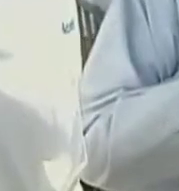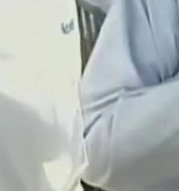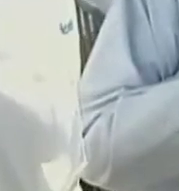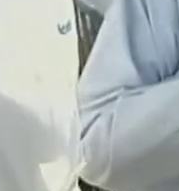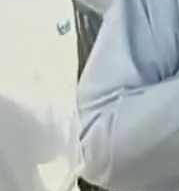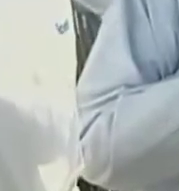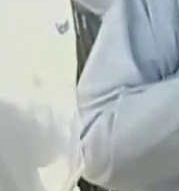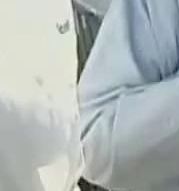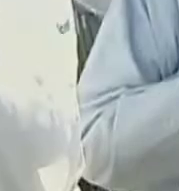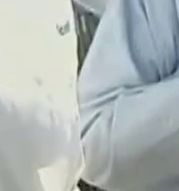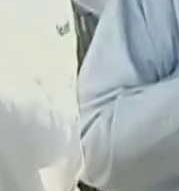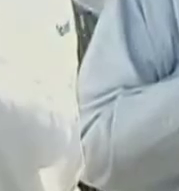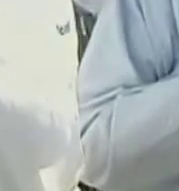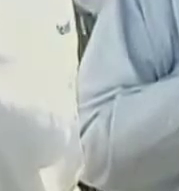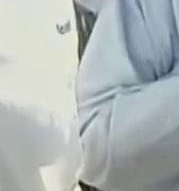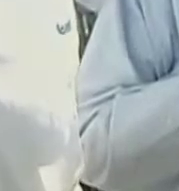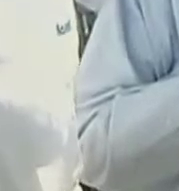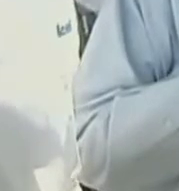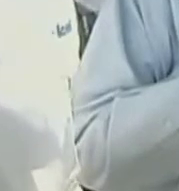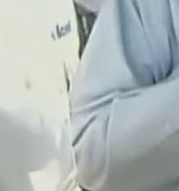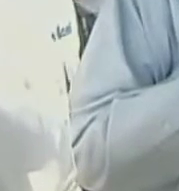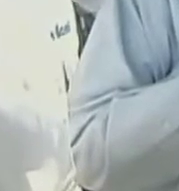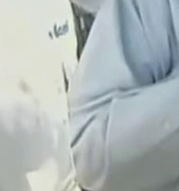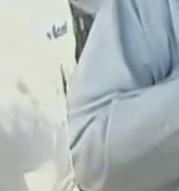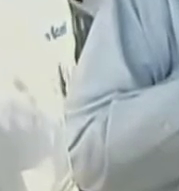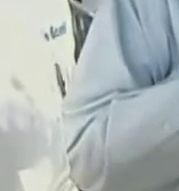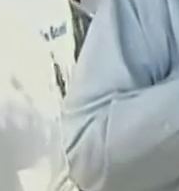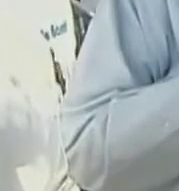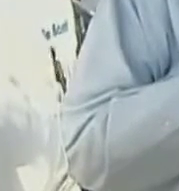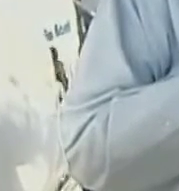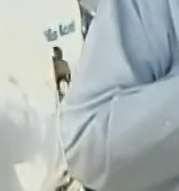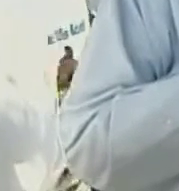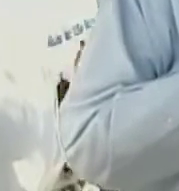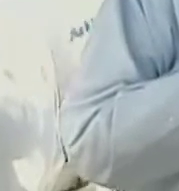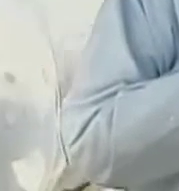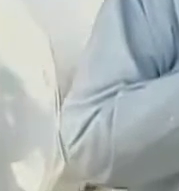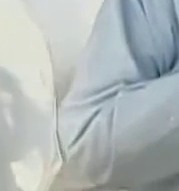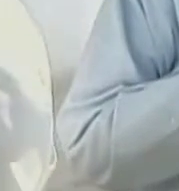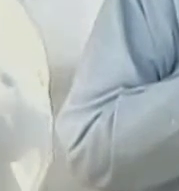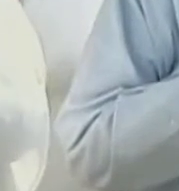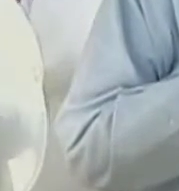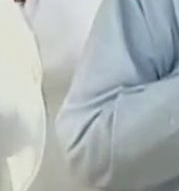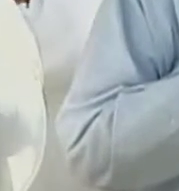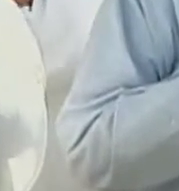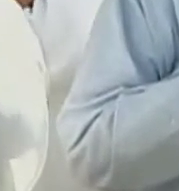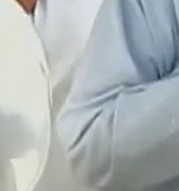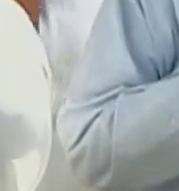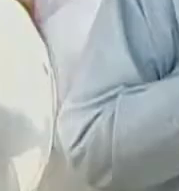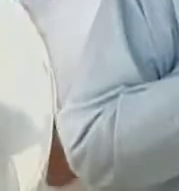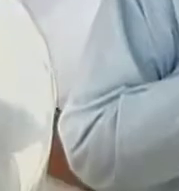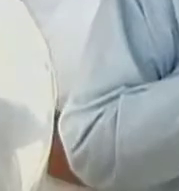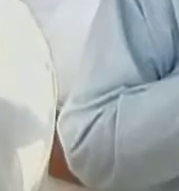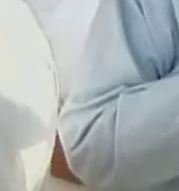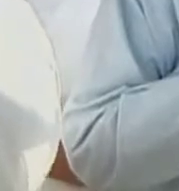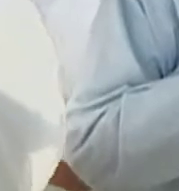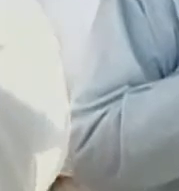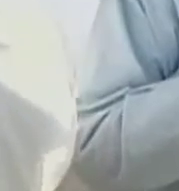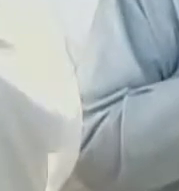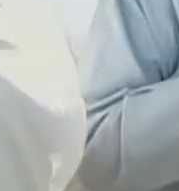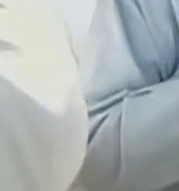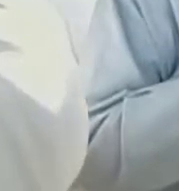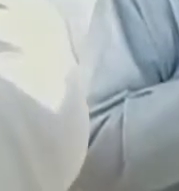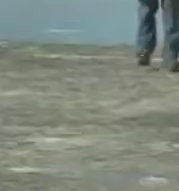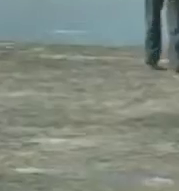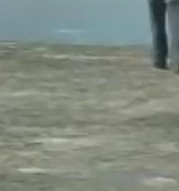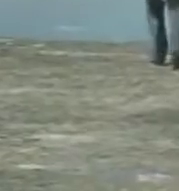happy. I think it was a great idea. My son had this idea to have, you know, have to bring back sculling. I think it was a